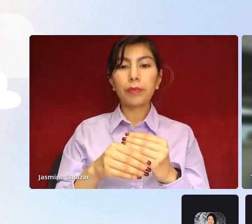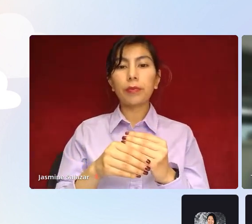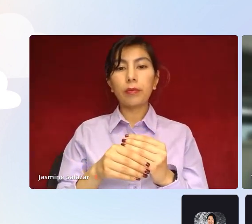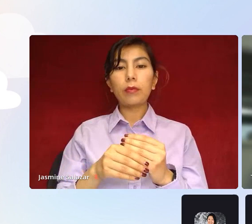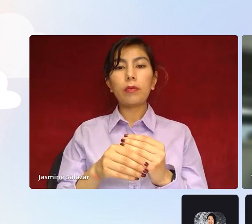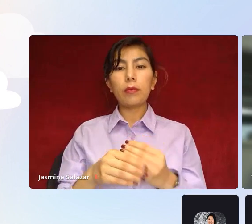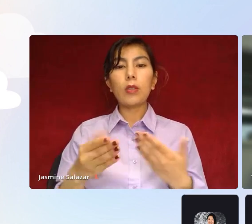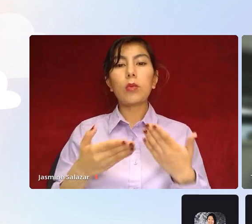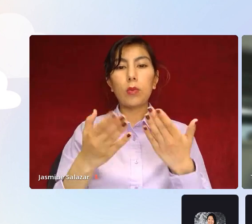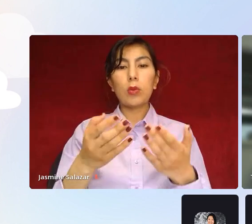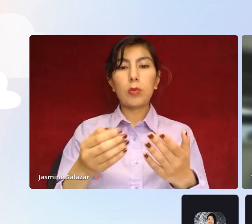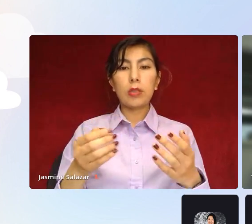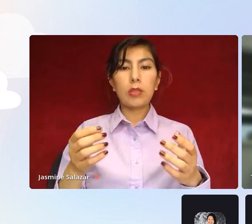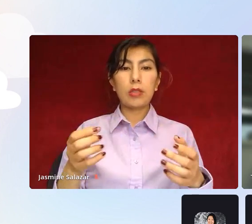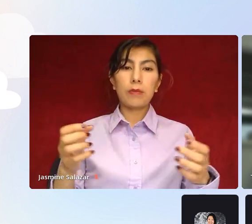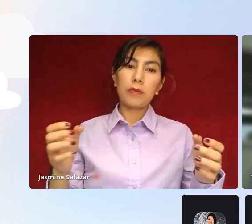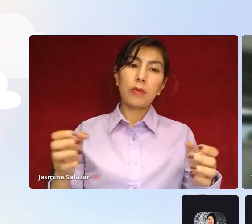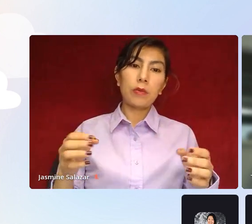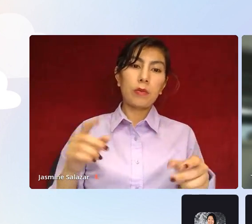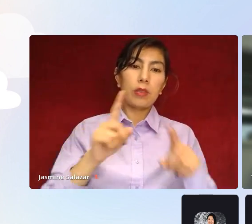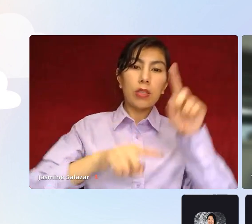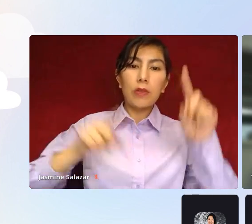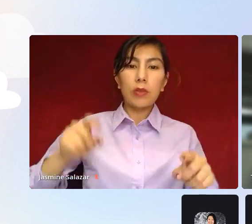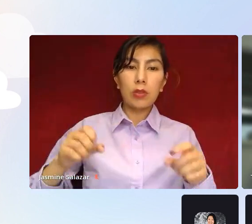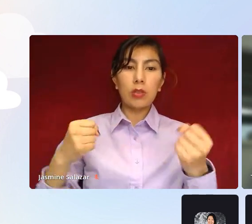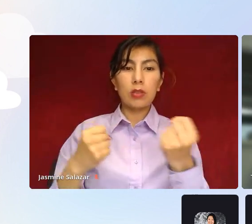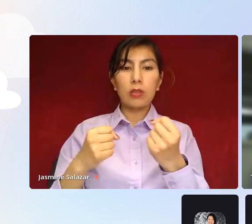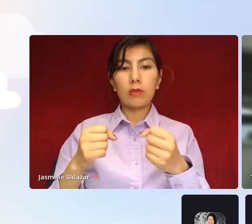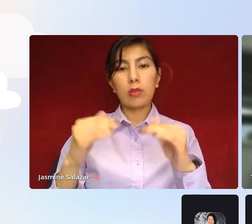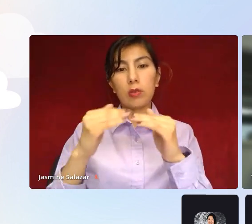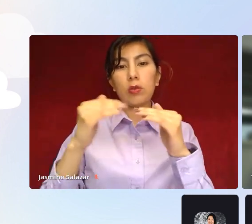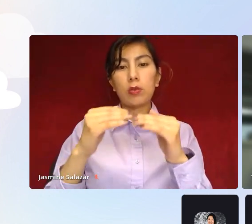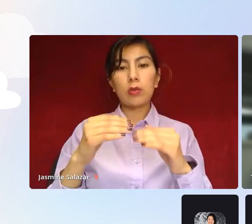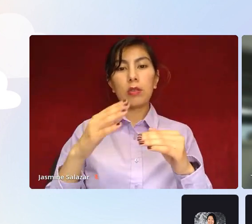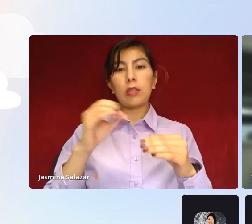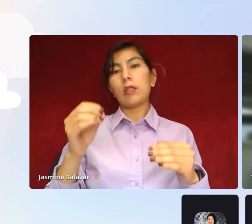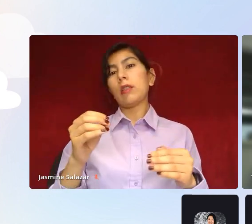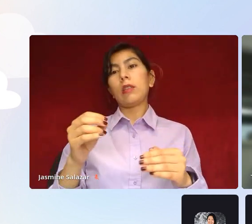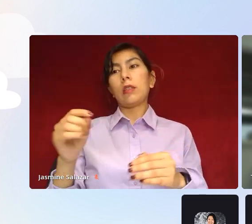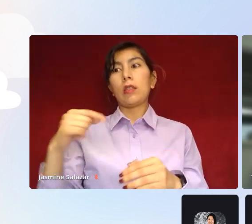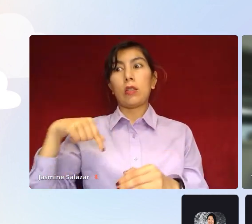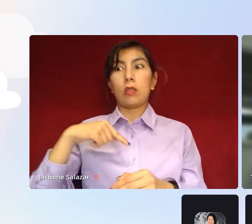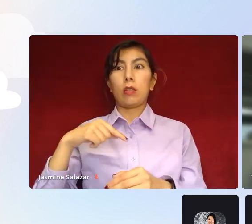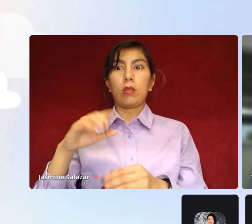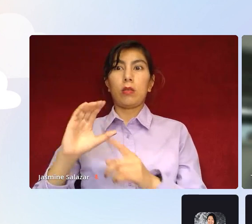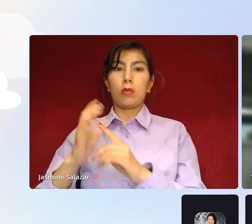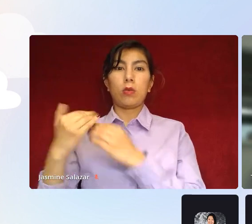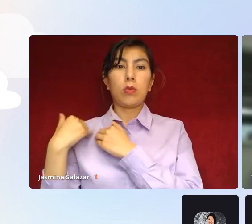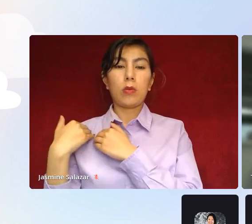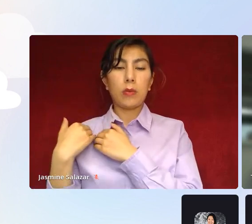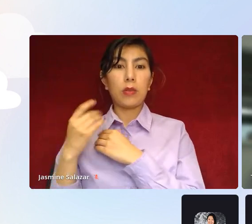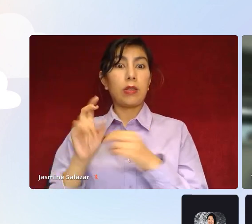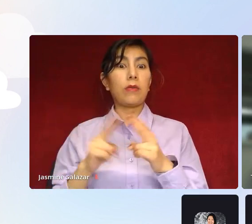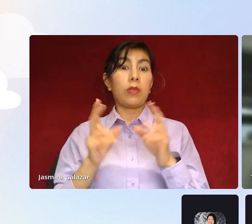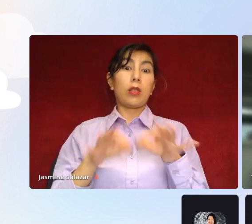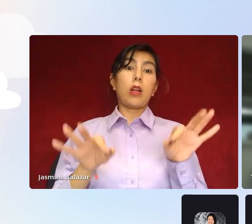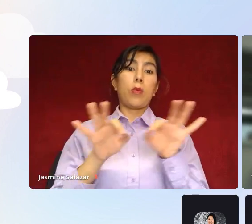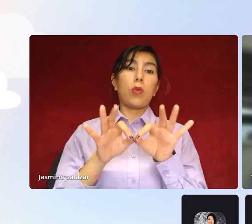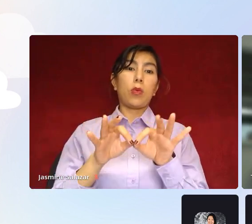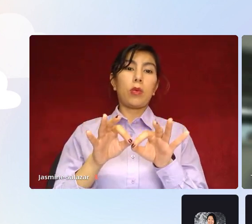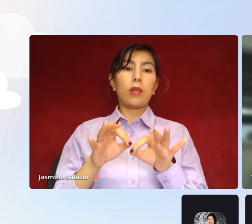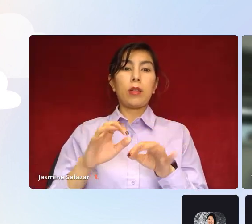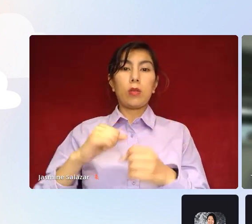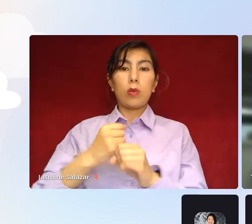inclusion in our workforce and ensuring that our service delivery is culturally responsive is essential. By doing so, we